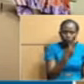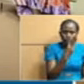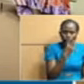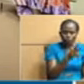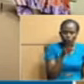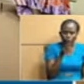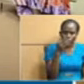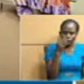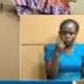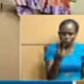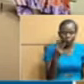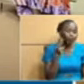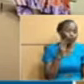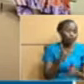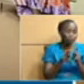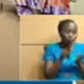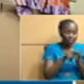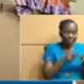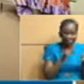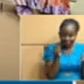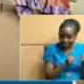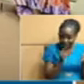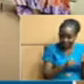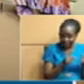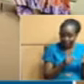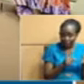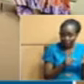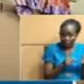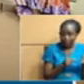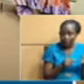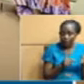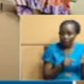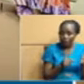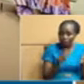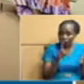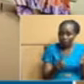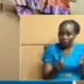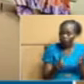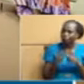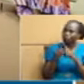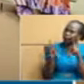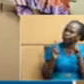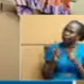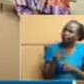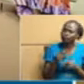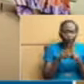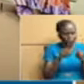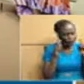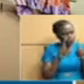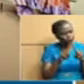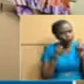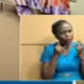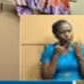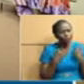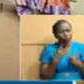2.2 million people registered on these schemes. So from Makerere University, tell us, who is actually